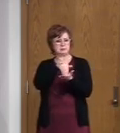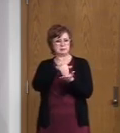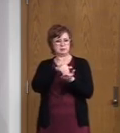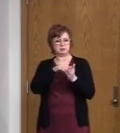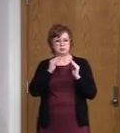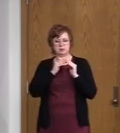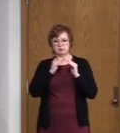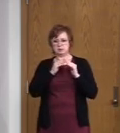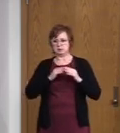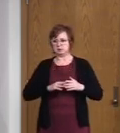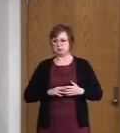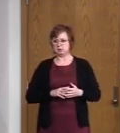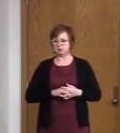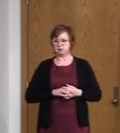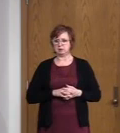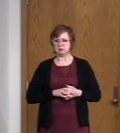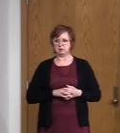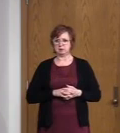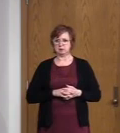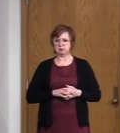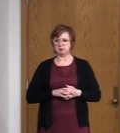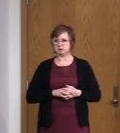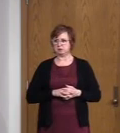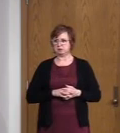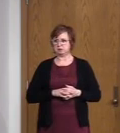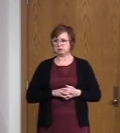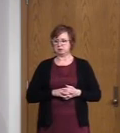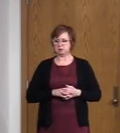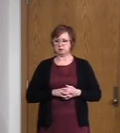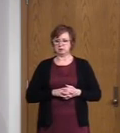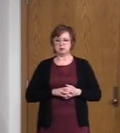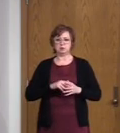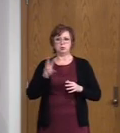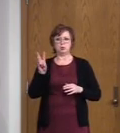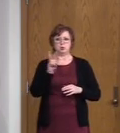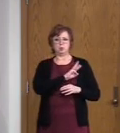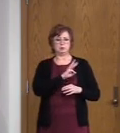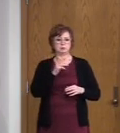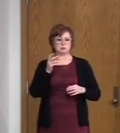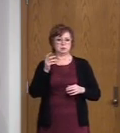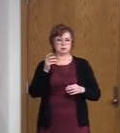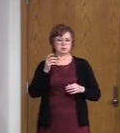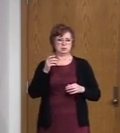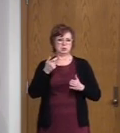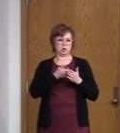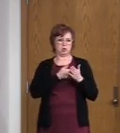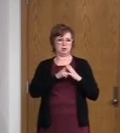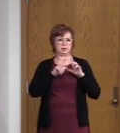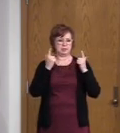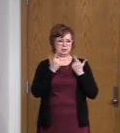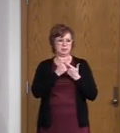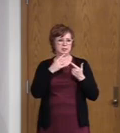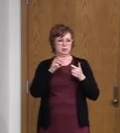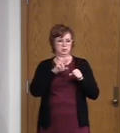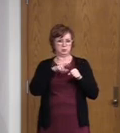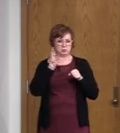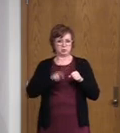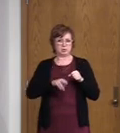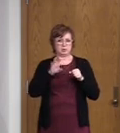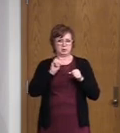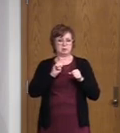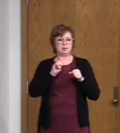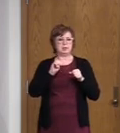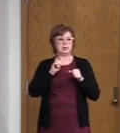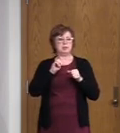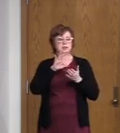Also, discussions with WHO regarding? The Western Hockey League? Yeah, the Western Hockey League and potentially Regina being a hub city,